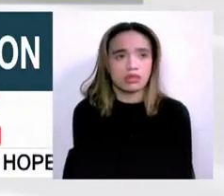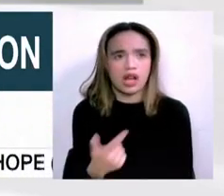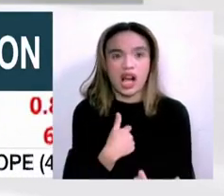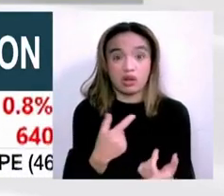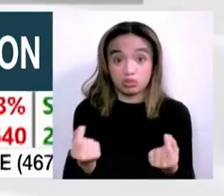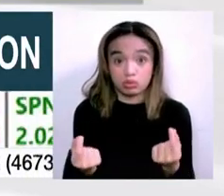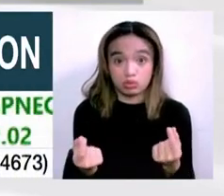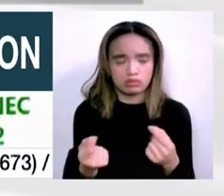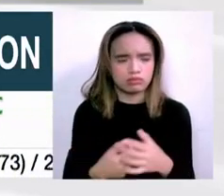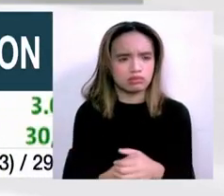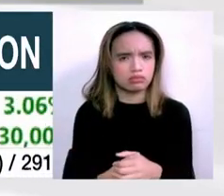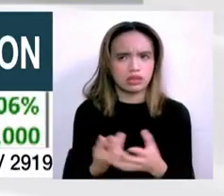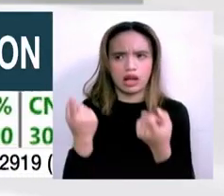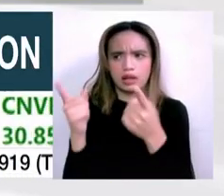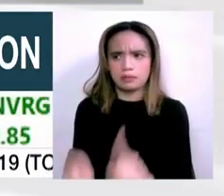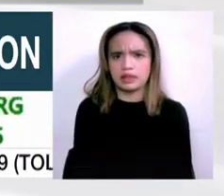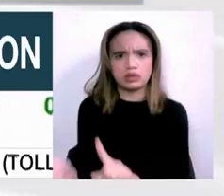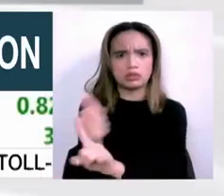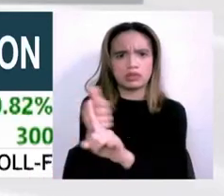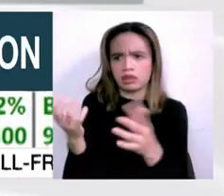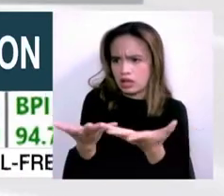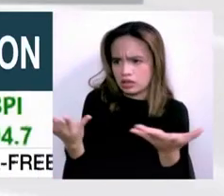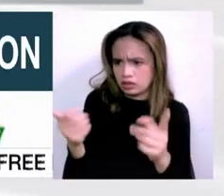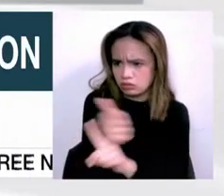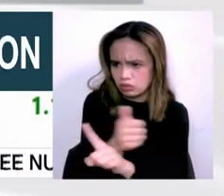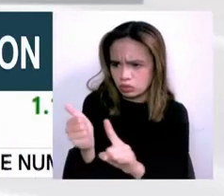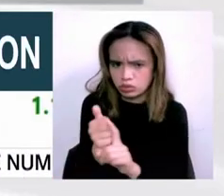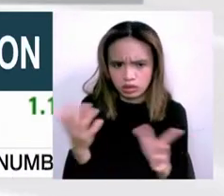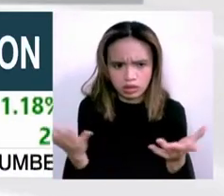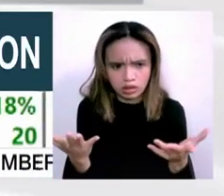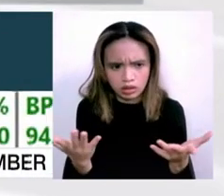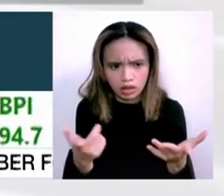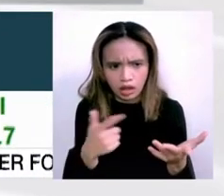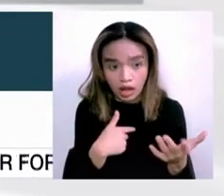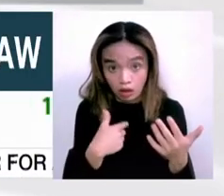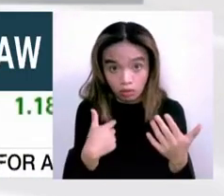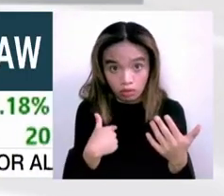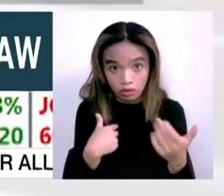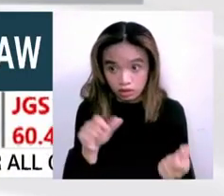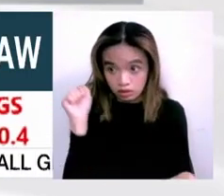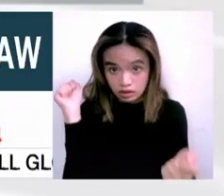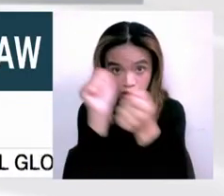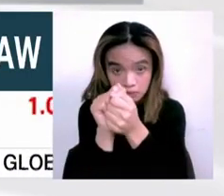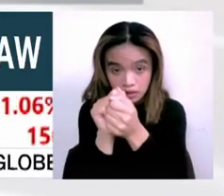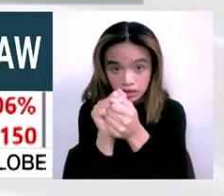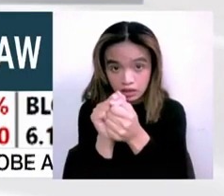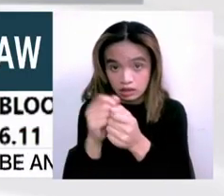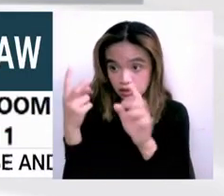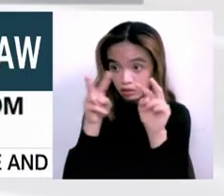what did I do if torture was happening? Nasaan yung torture na nakita ko? Was I present when somebody was being tortured?